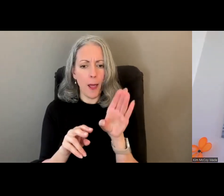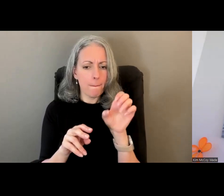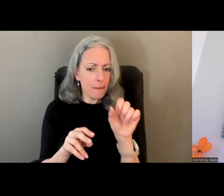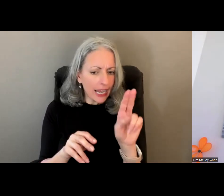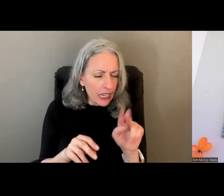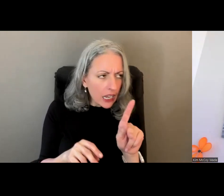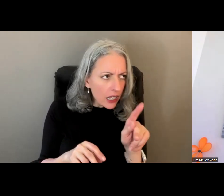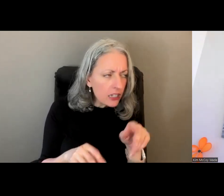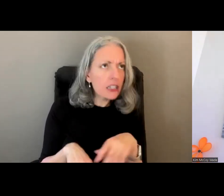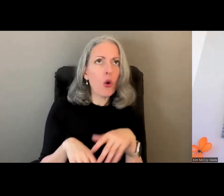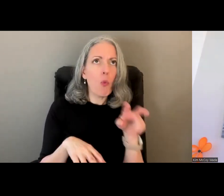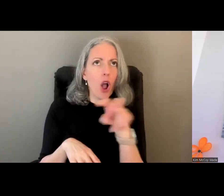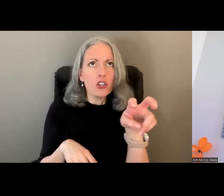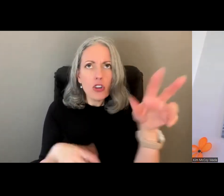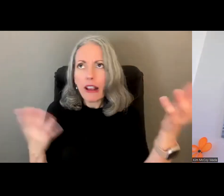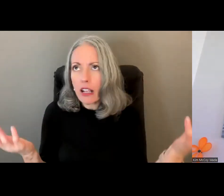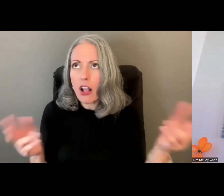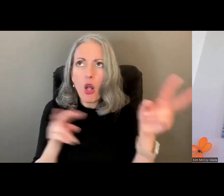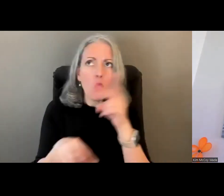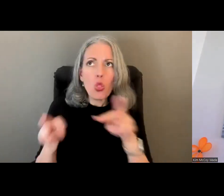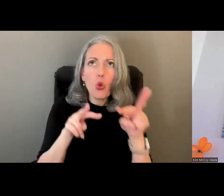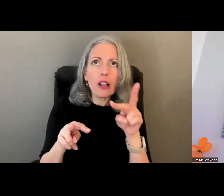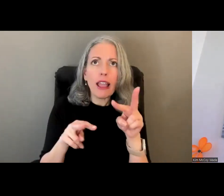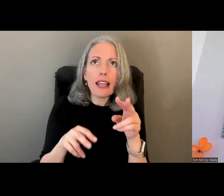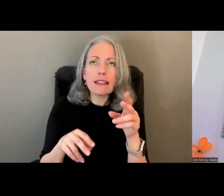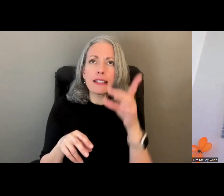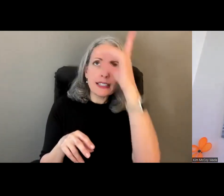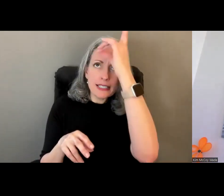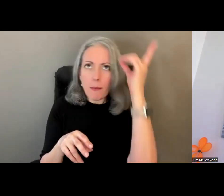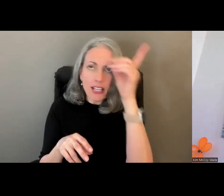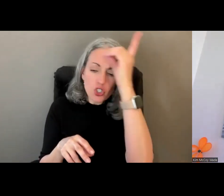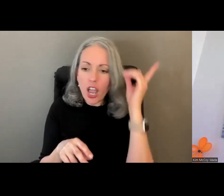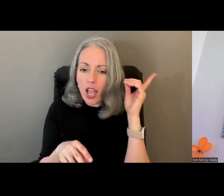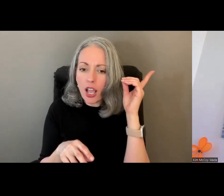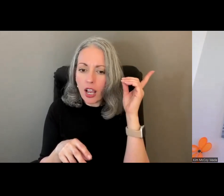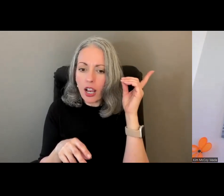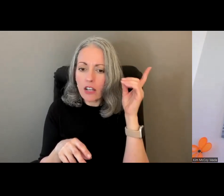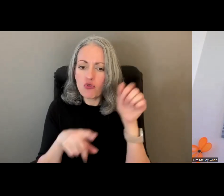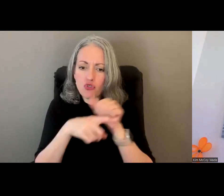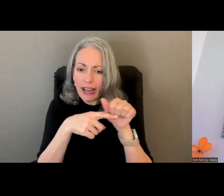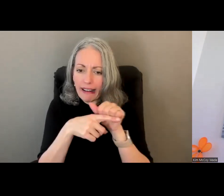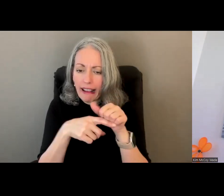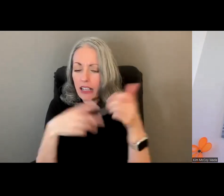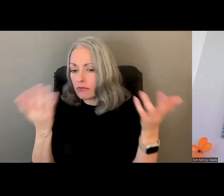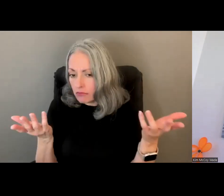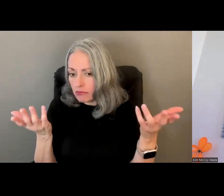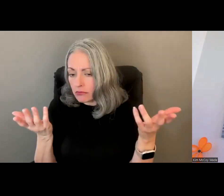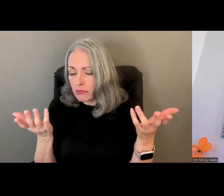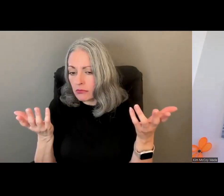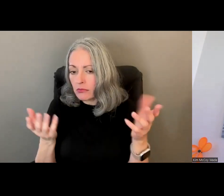we want to look at wandering, whether we want to look at embedding dementia training and data in